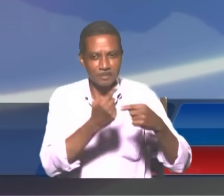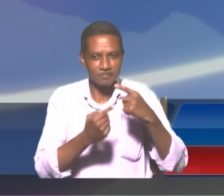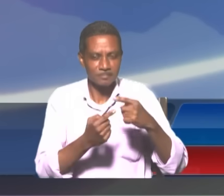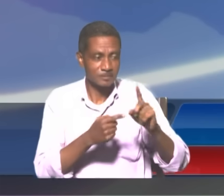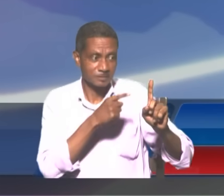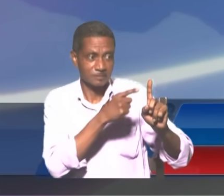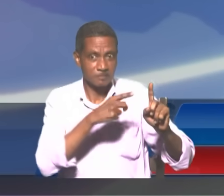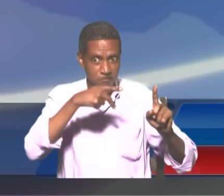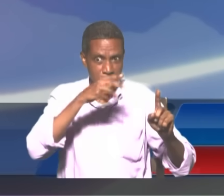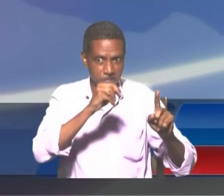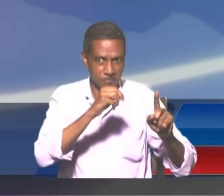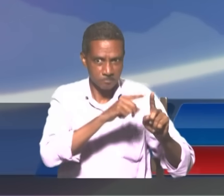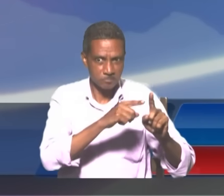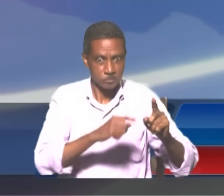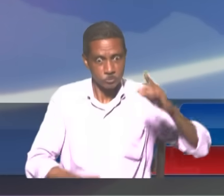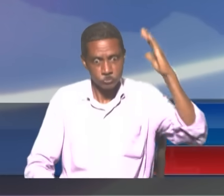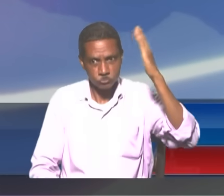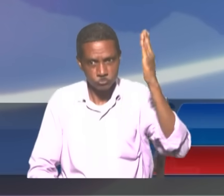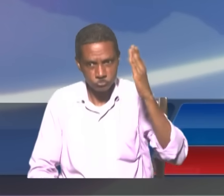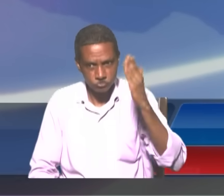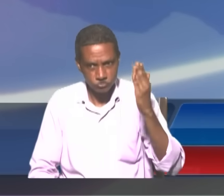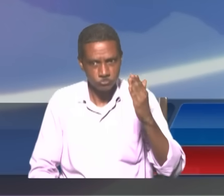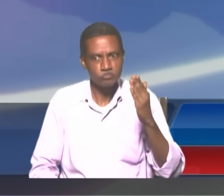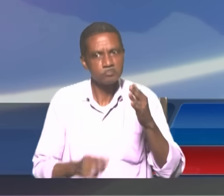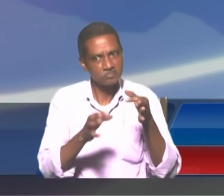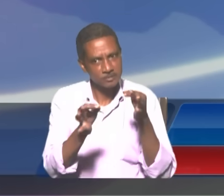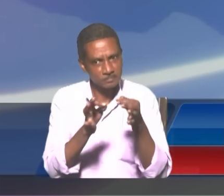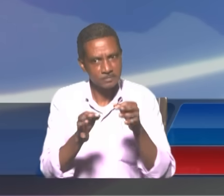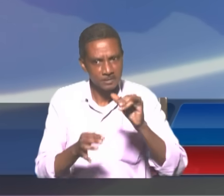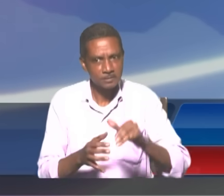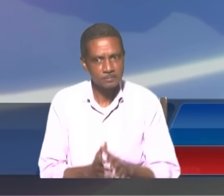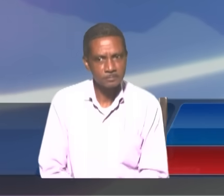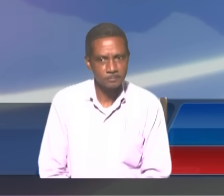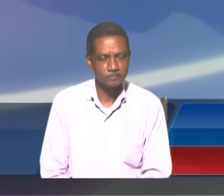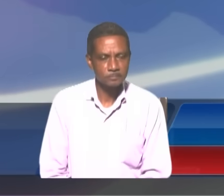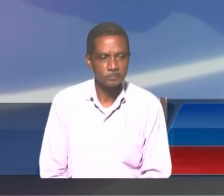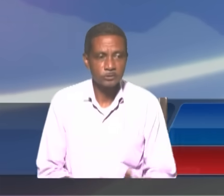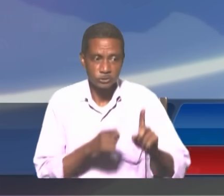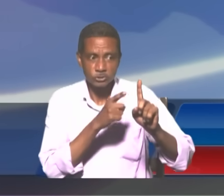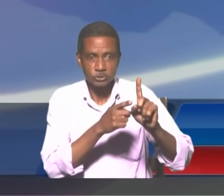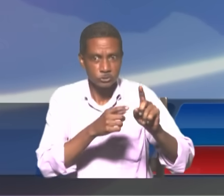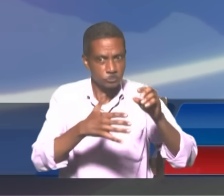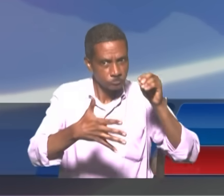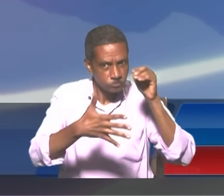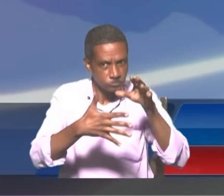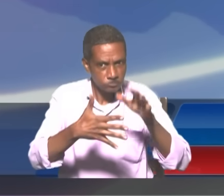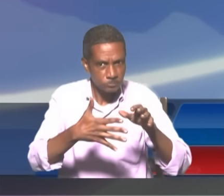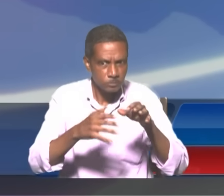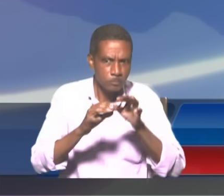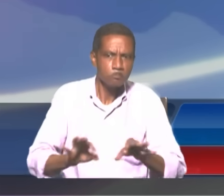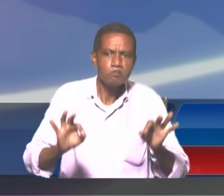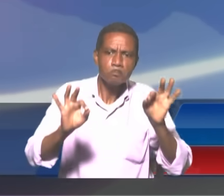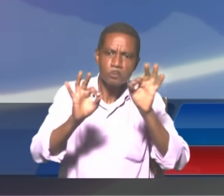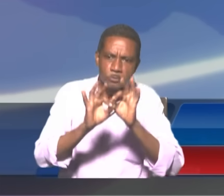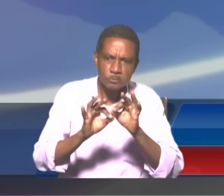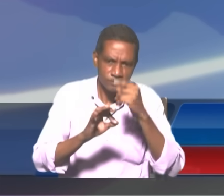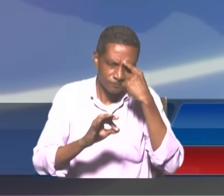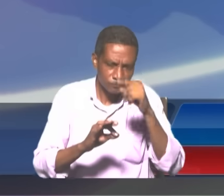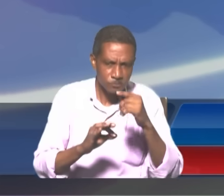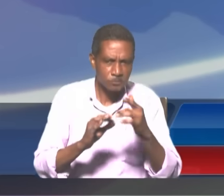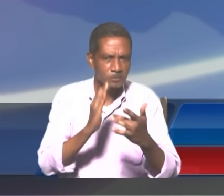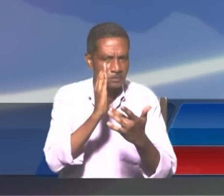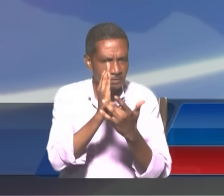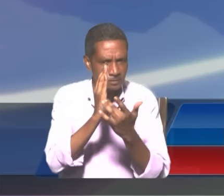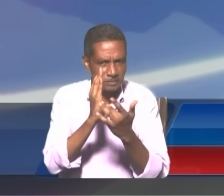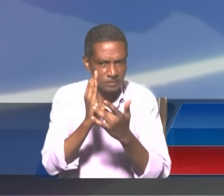at TSTT's Future Leaders Internship Programme. She outlined the critical importance of technical